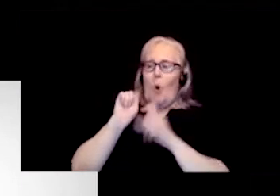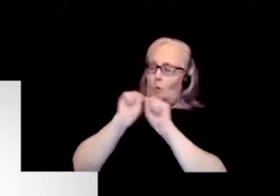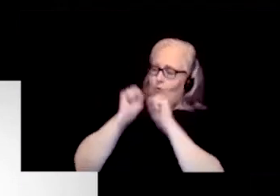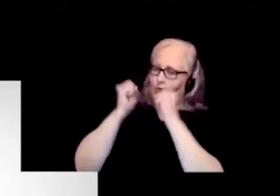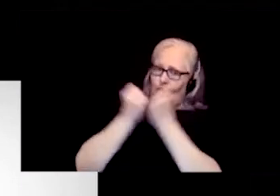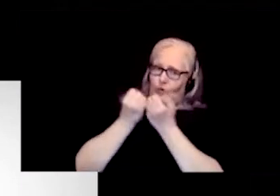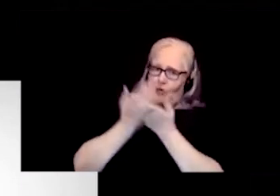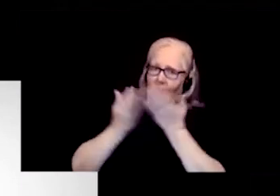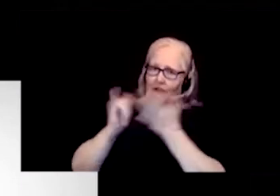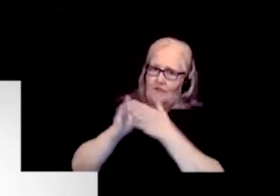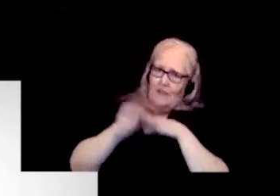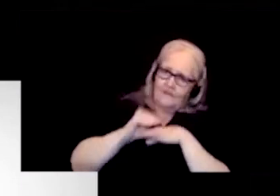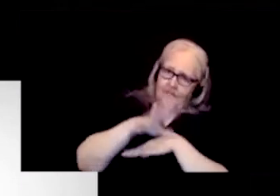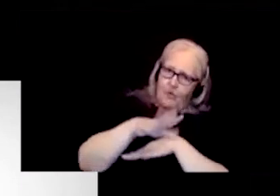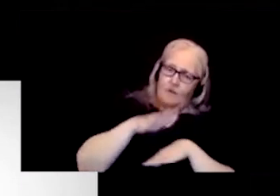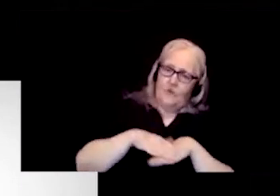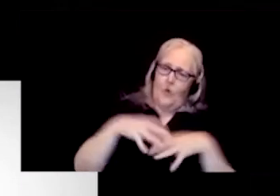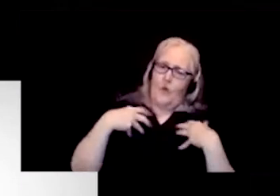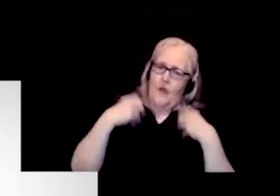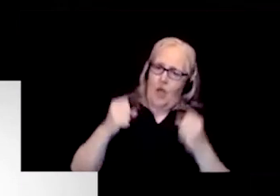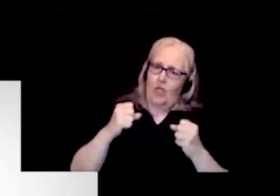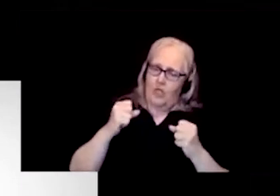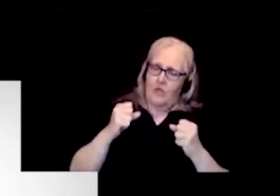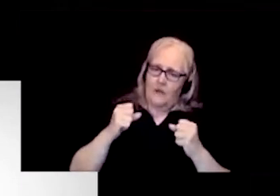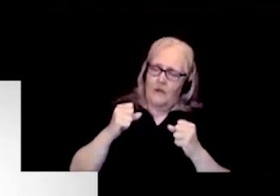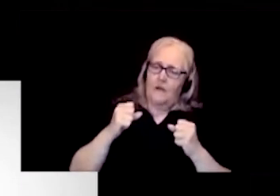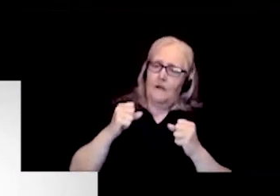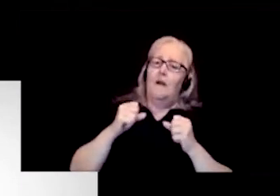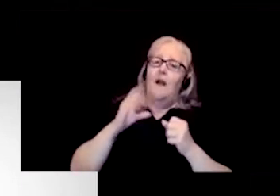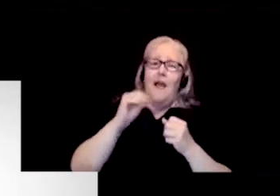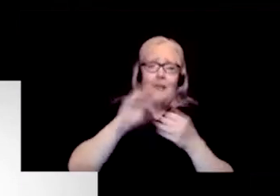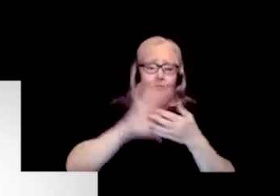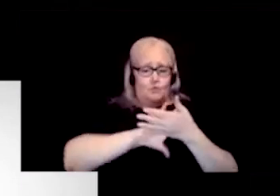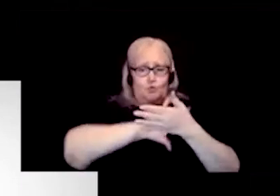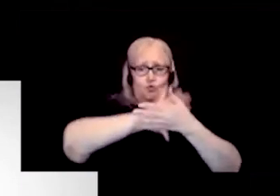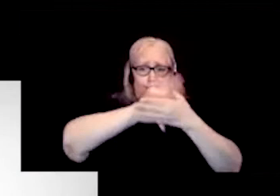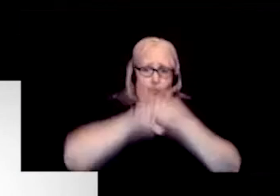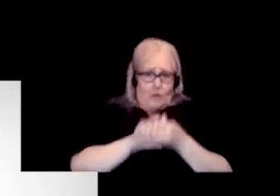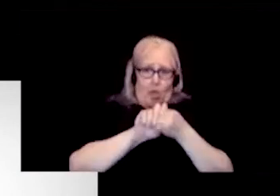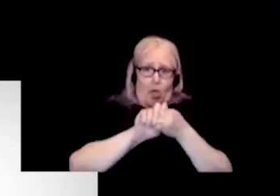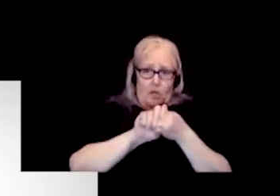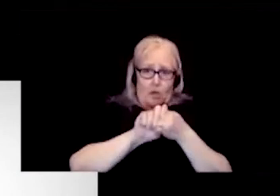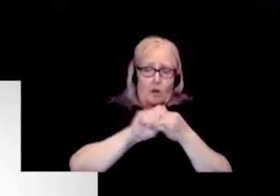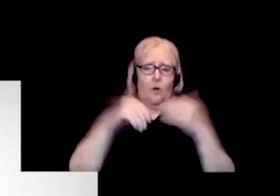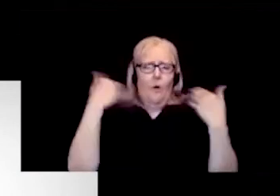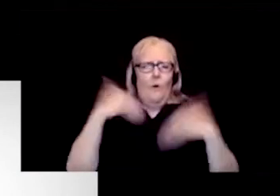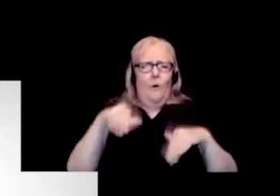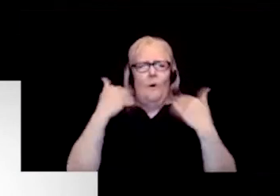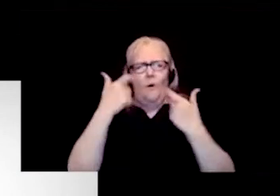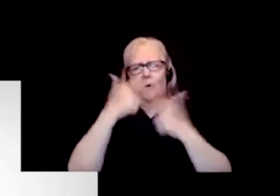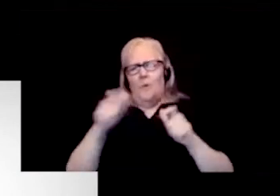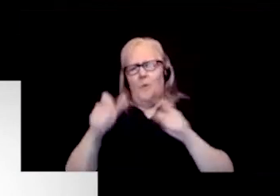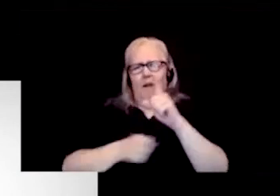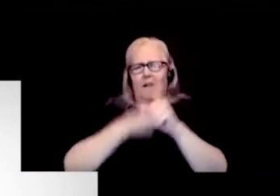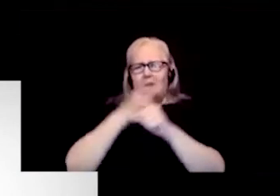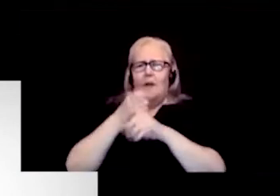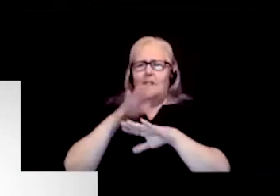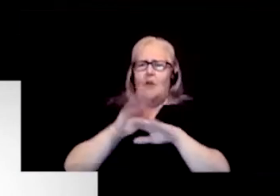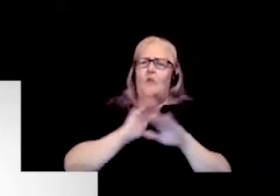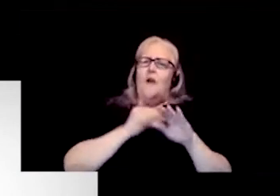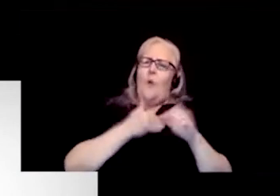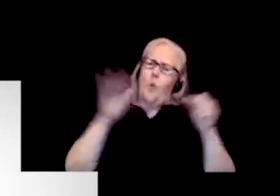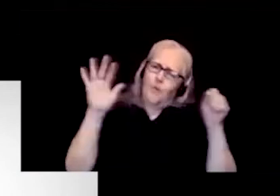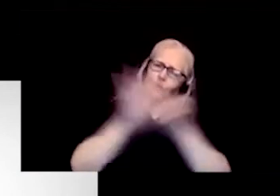and how, collectively, these factors significantly contribute to our society's health inequities. It shows